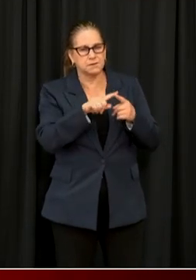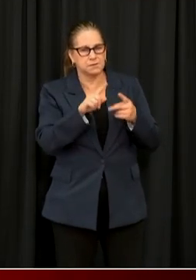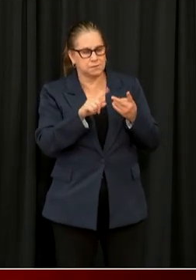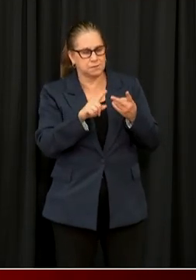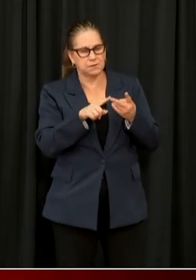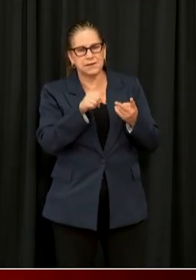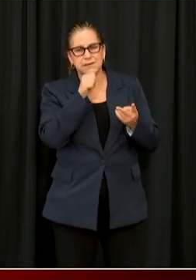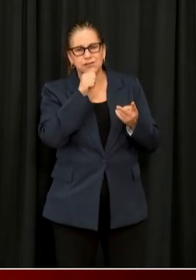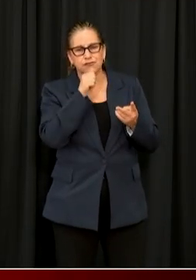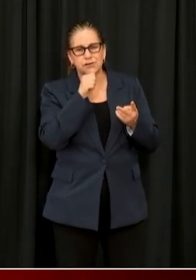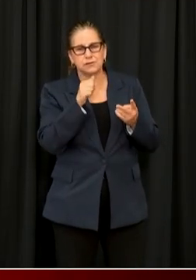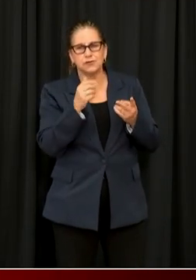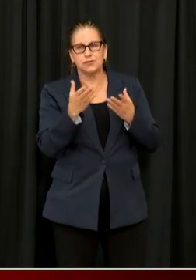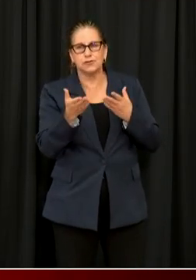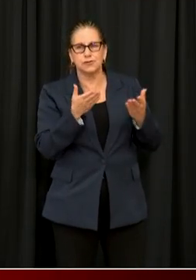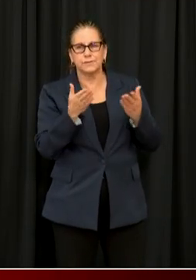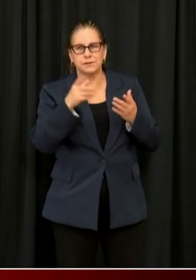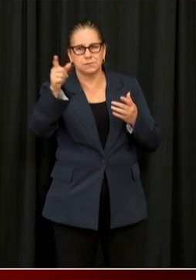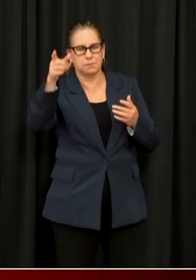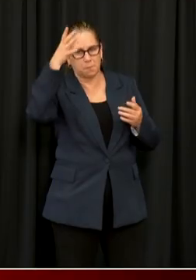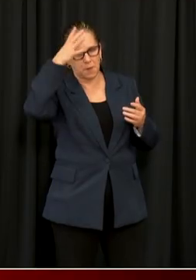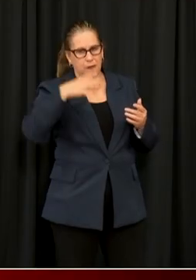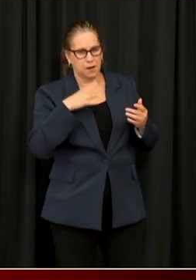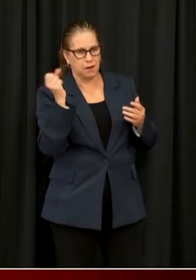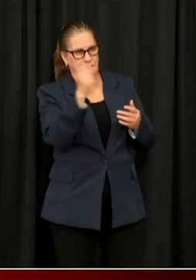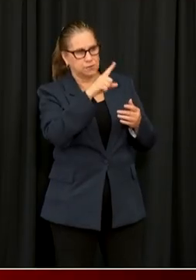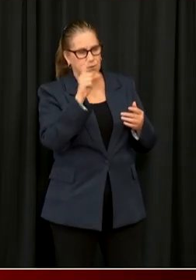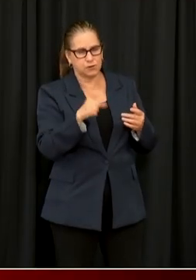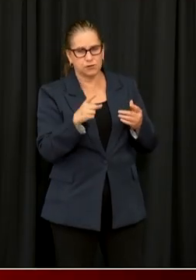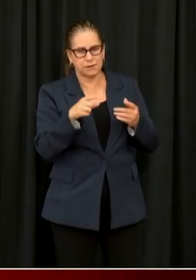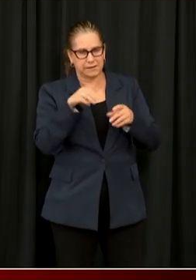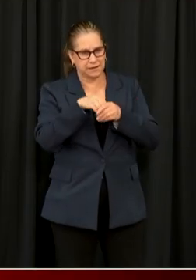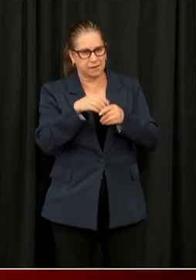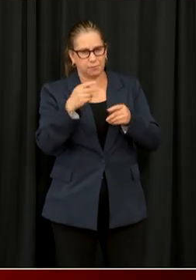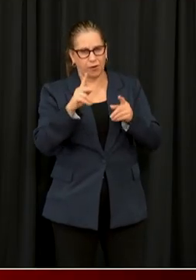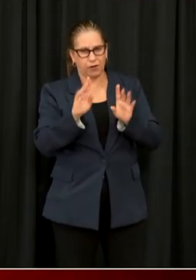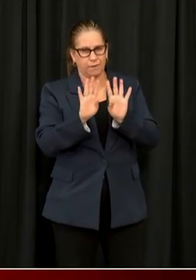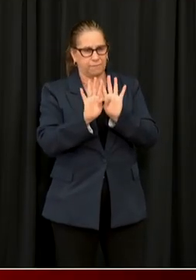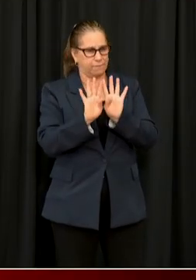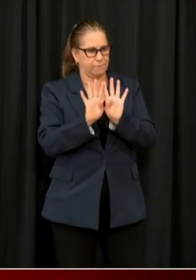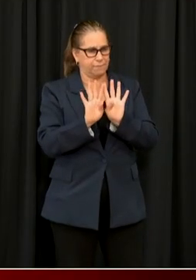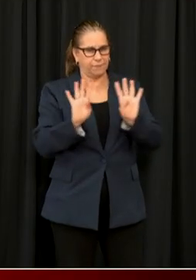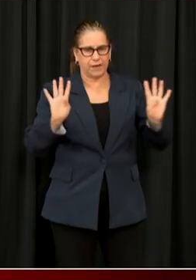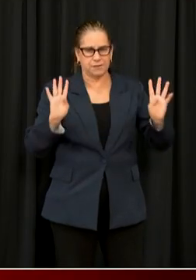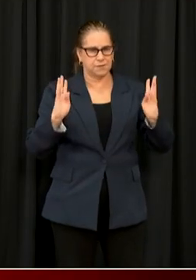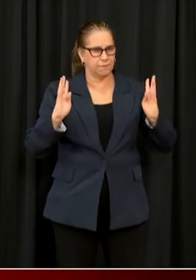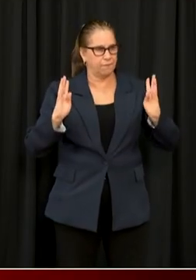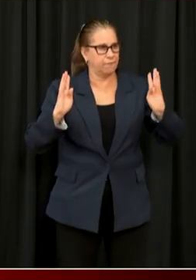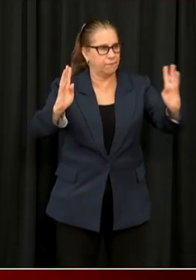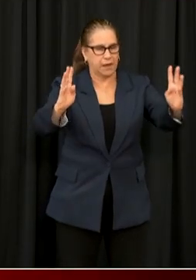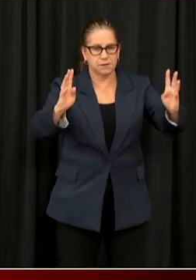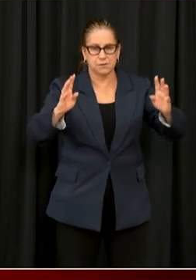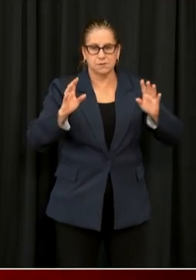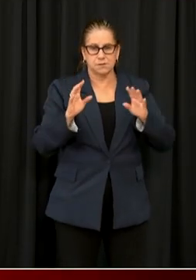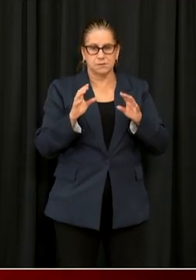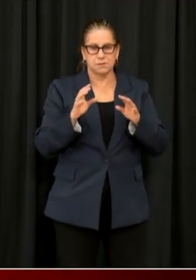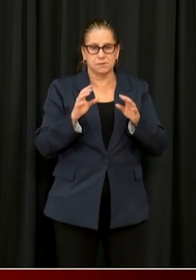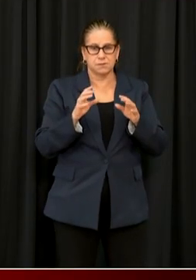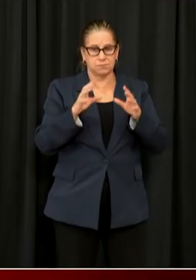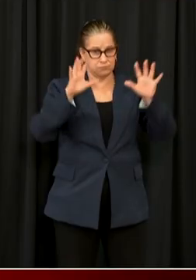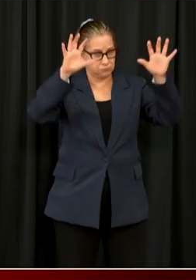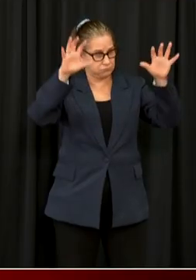Lafayette Square, when or if that's going to be taken down. Is that something your administration has any